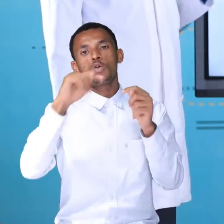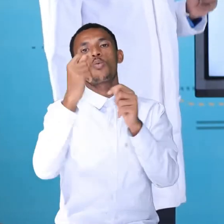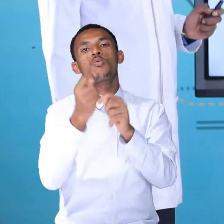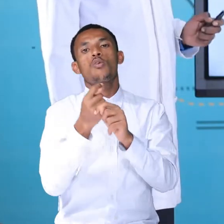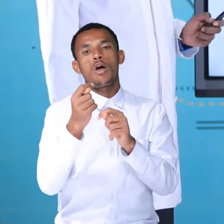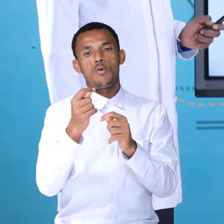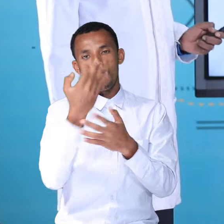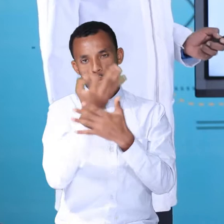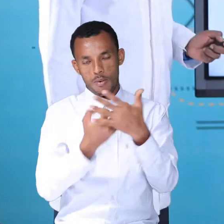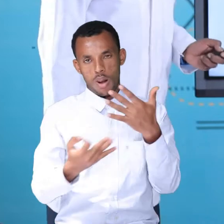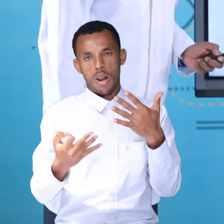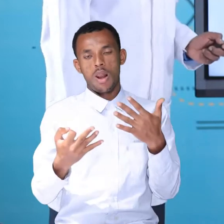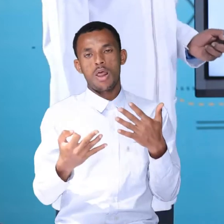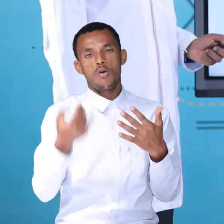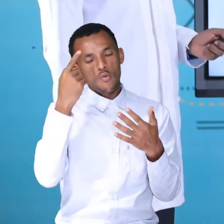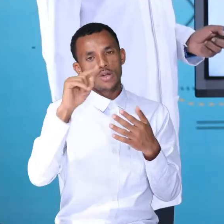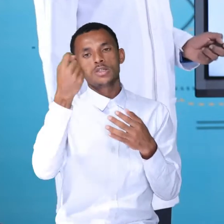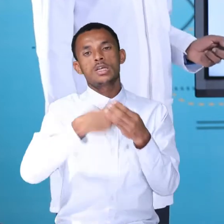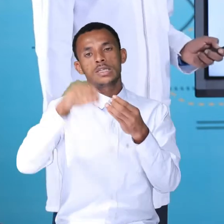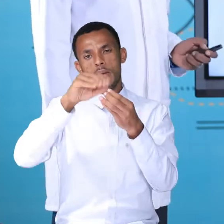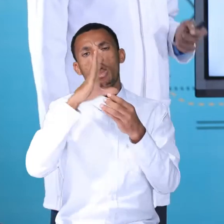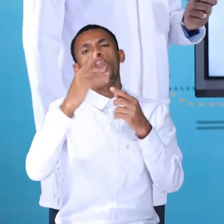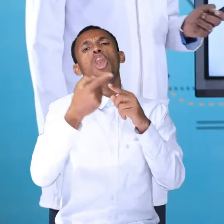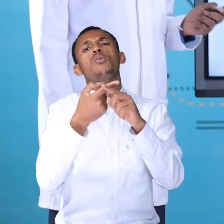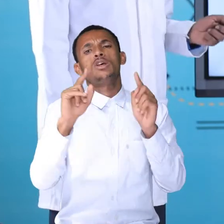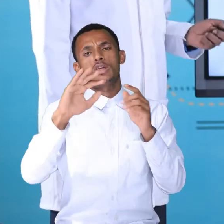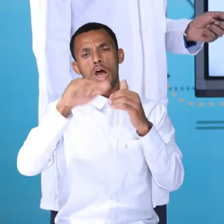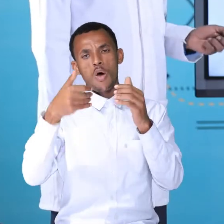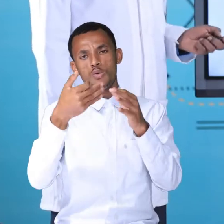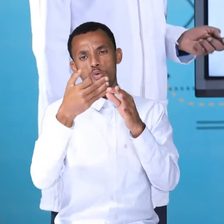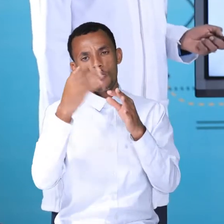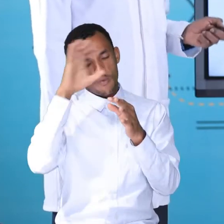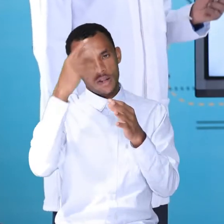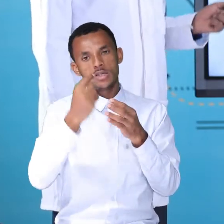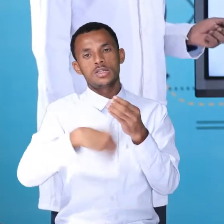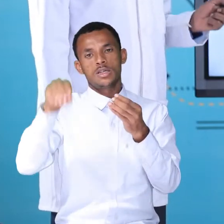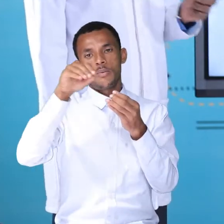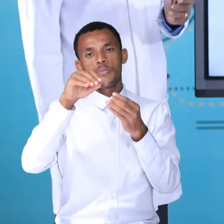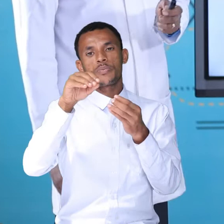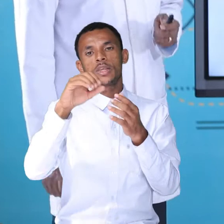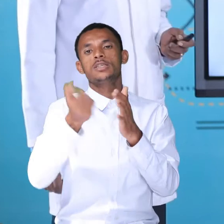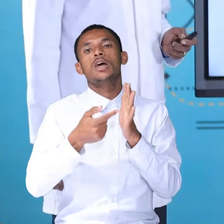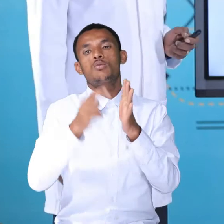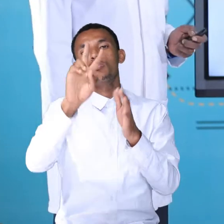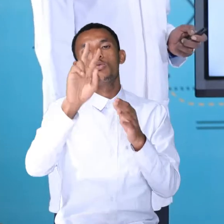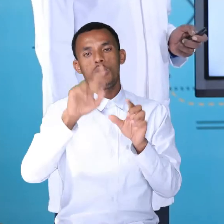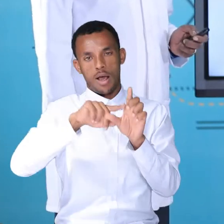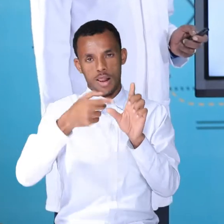trigonometric formula for the sum and the difference. How do you find the sum of, sine of the sum of two